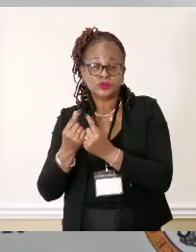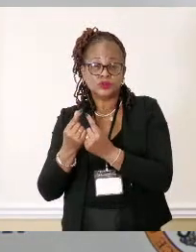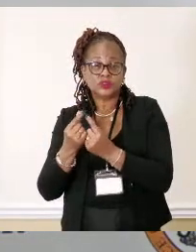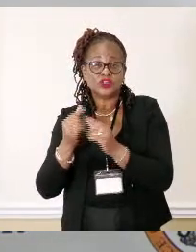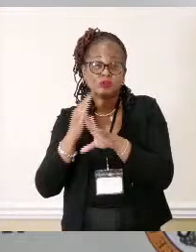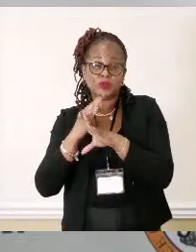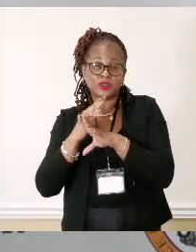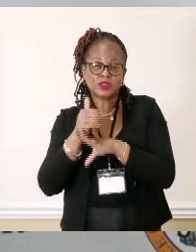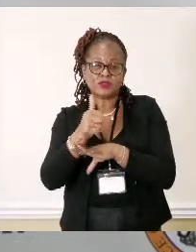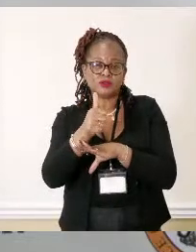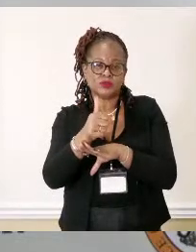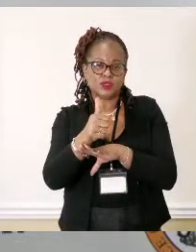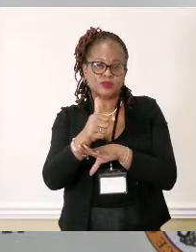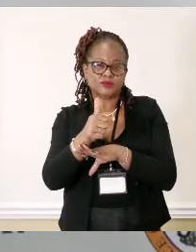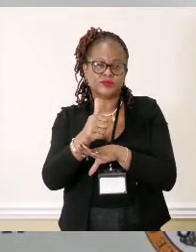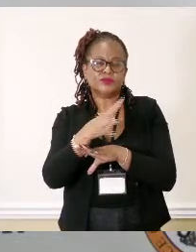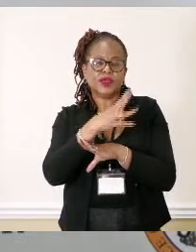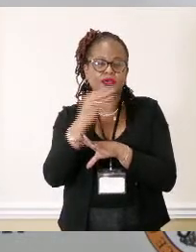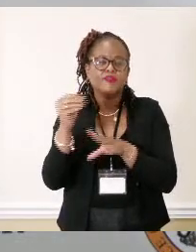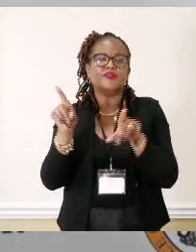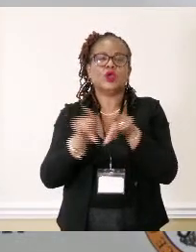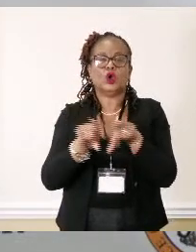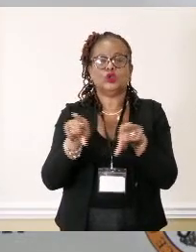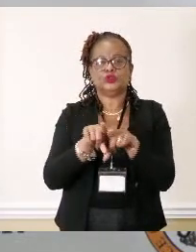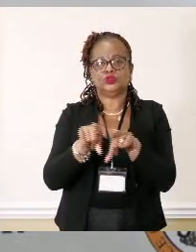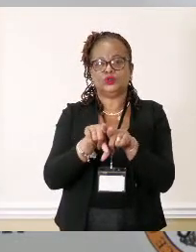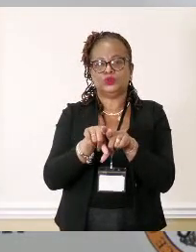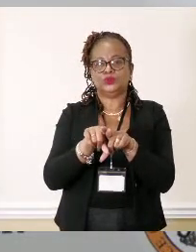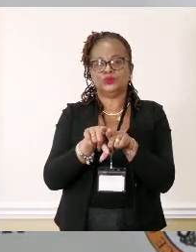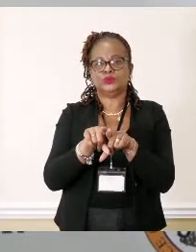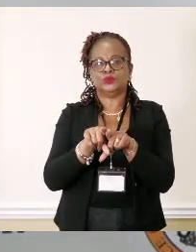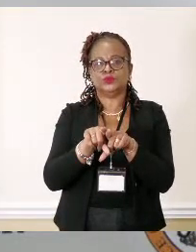protect themselves, and they also